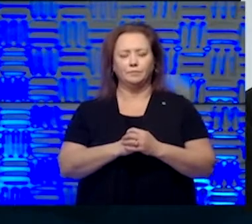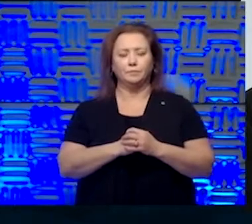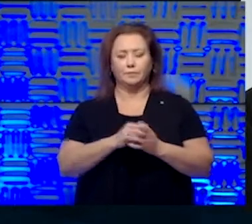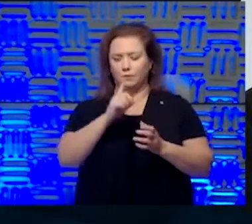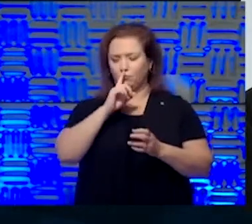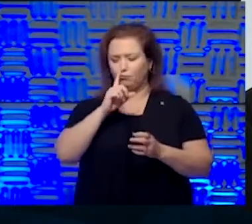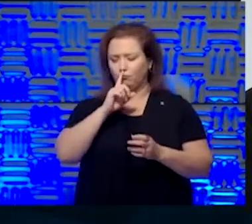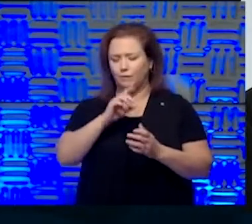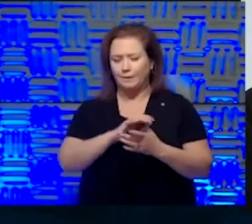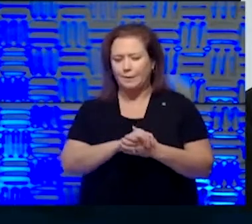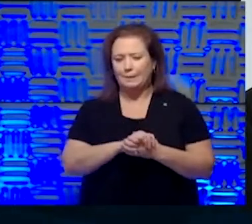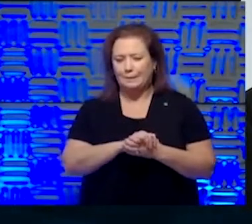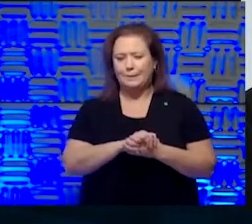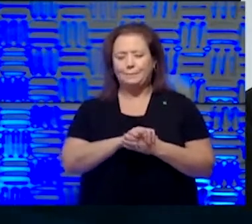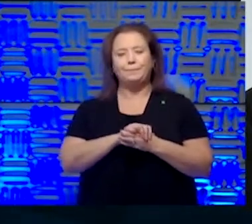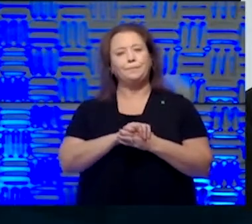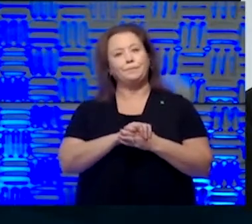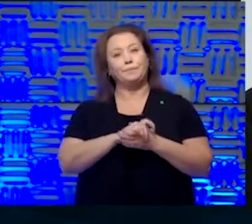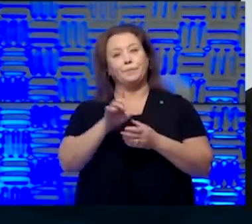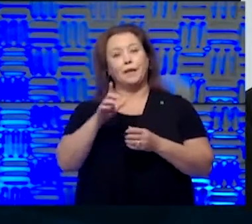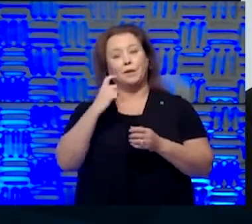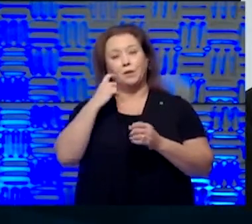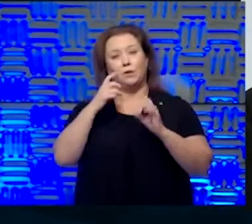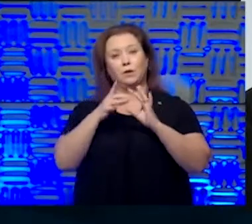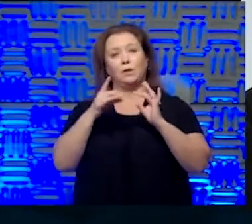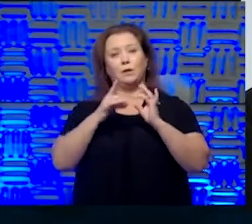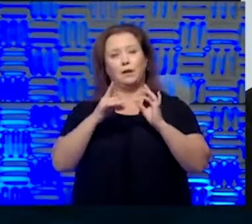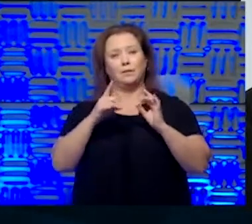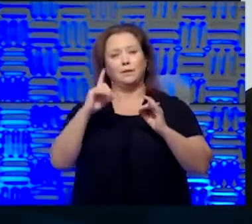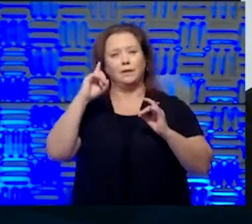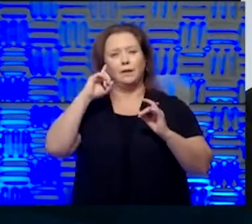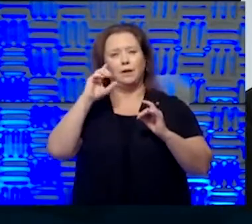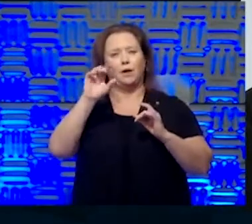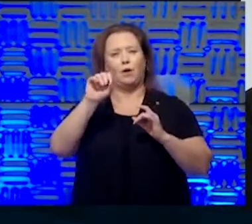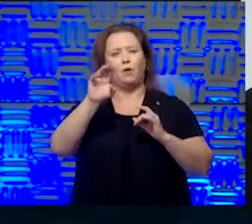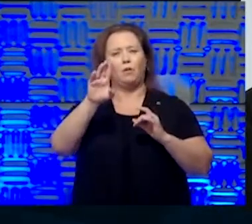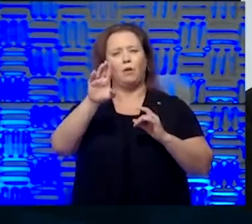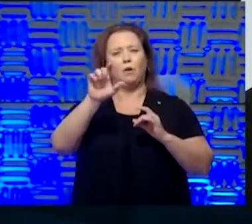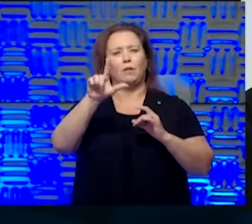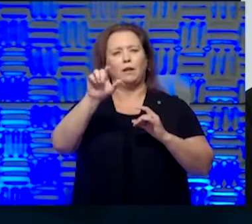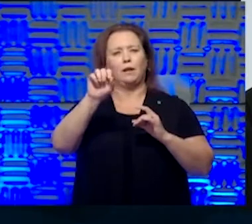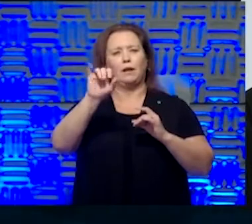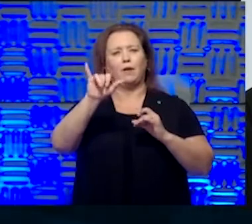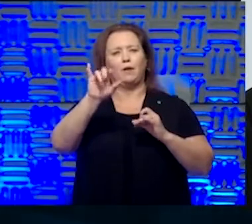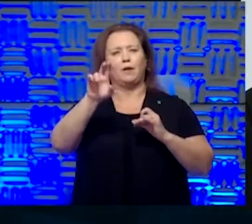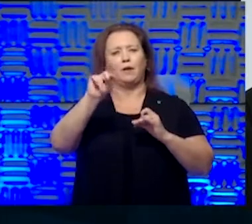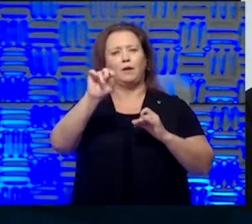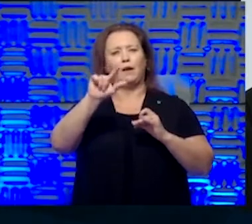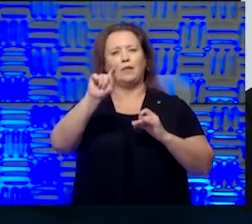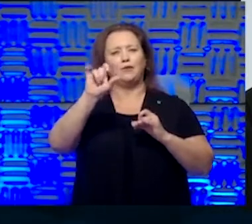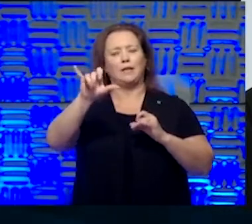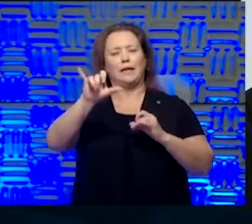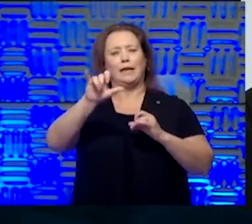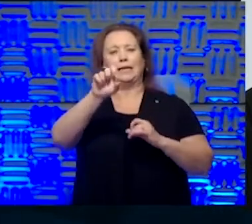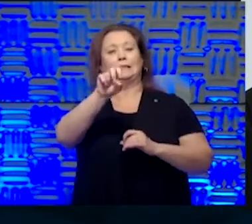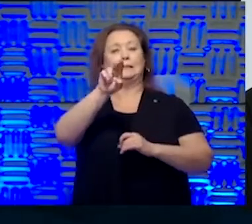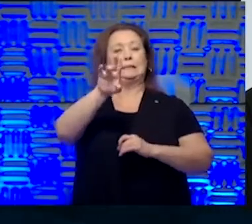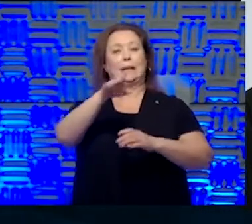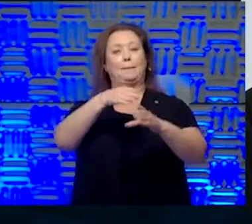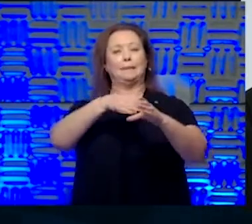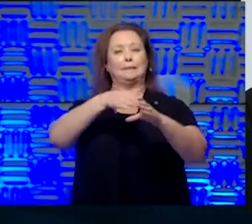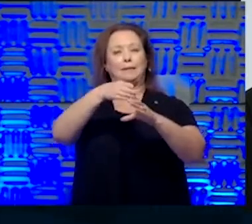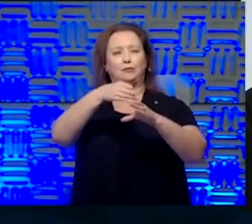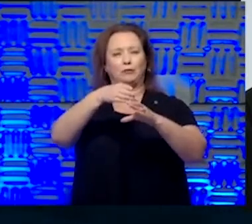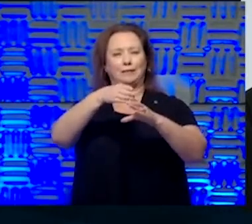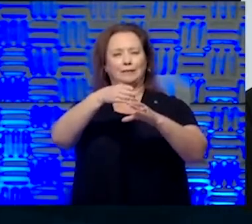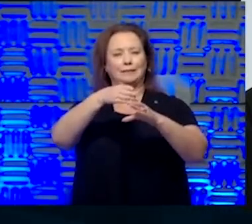Sure. I, as you mentioned, I'm an otolaryngologist, so I am a subspecialist, and I